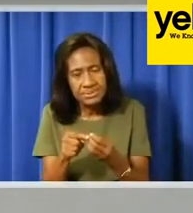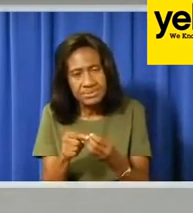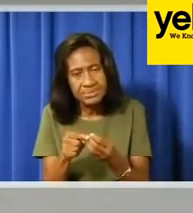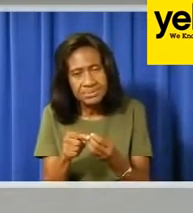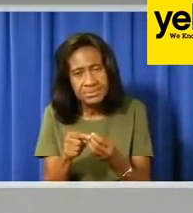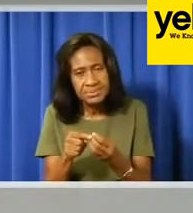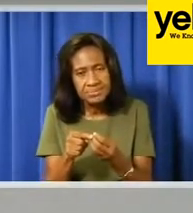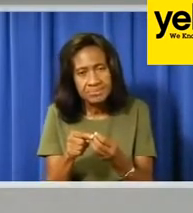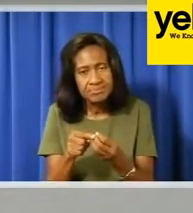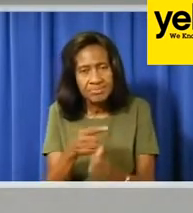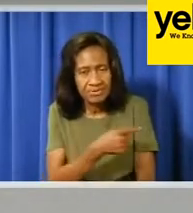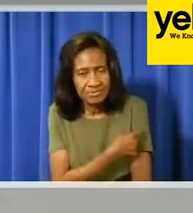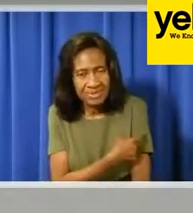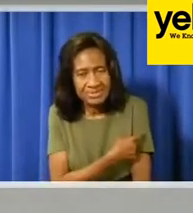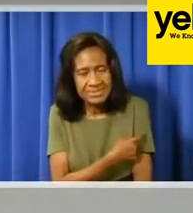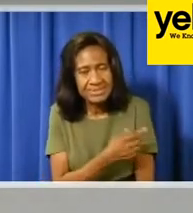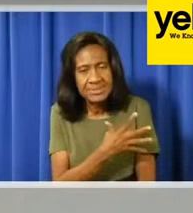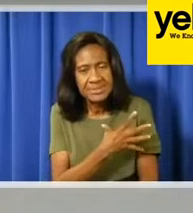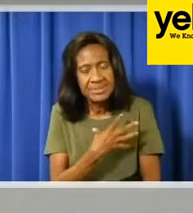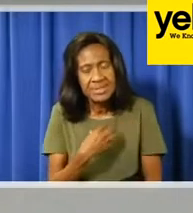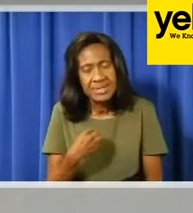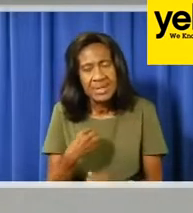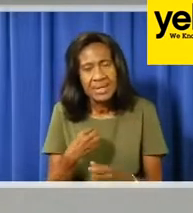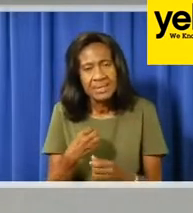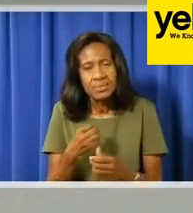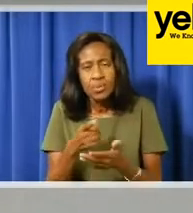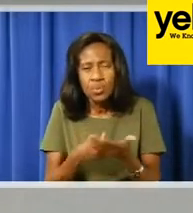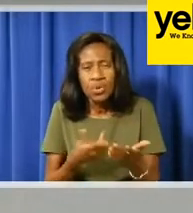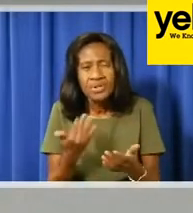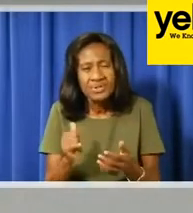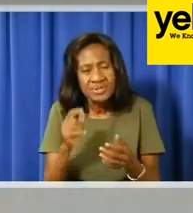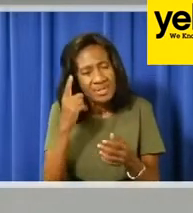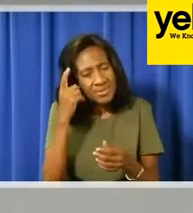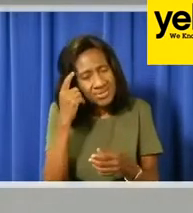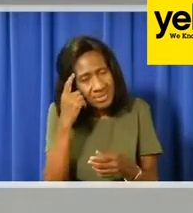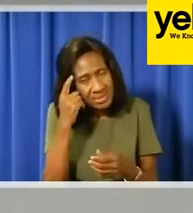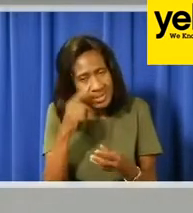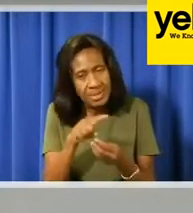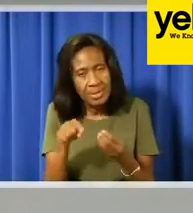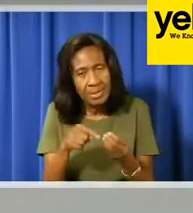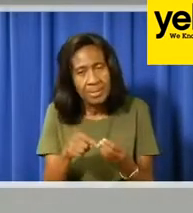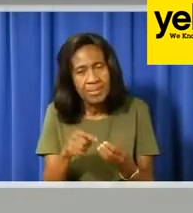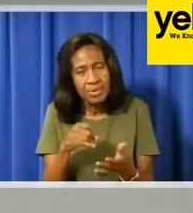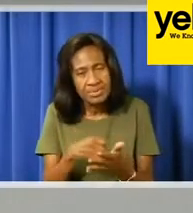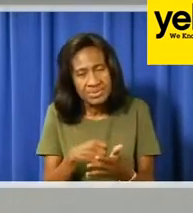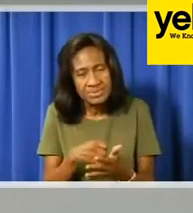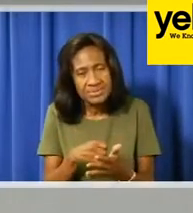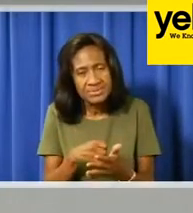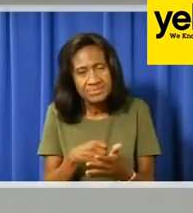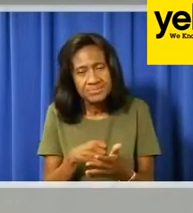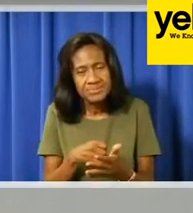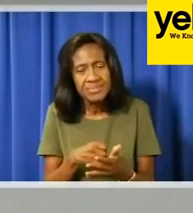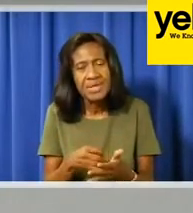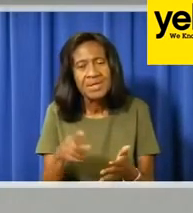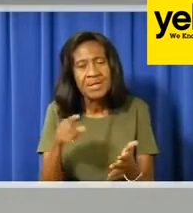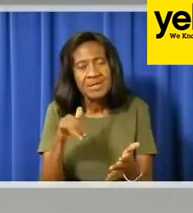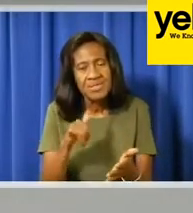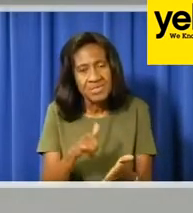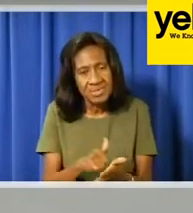confronting their views on the issue, I think those are the ways that we can help